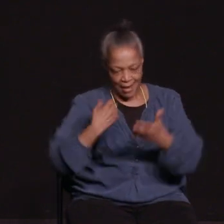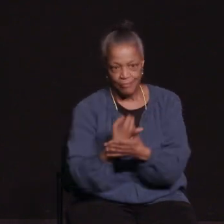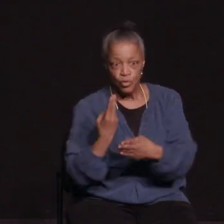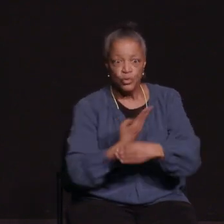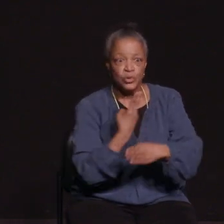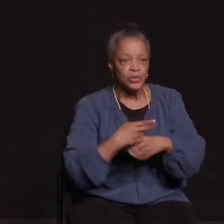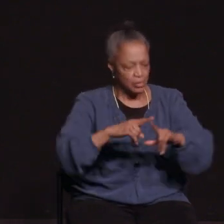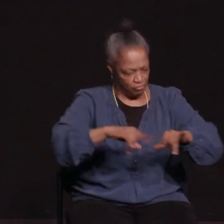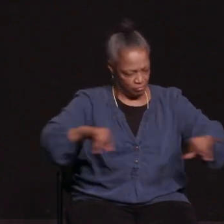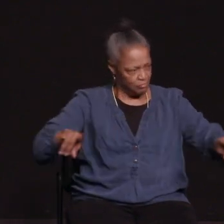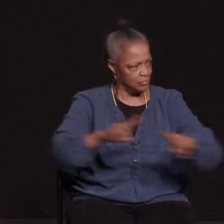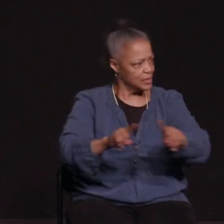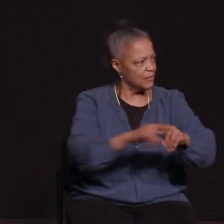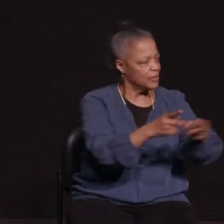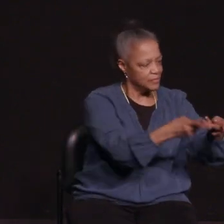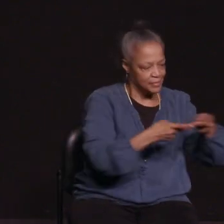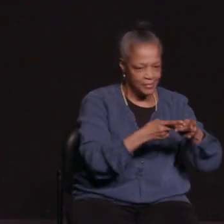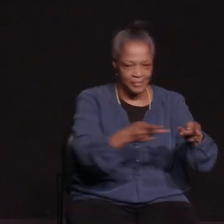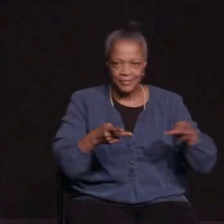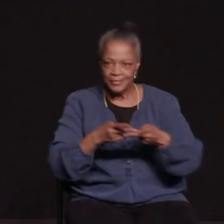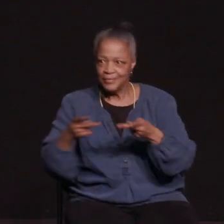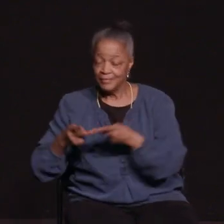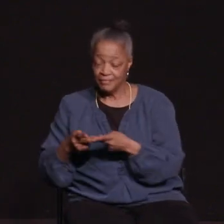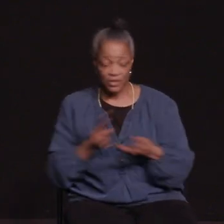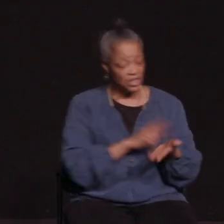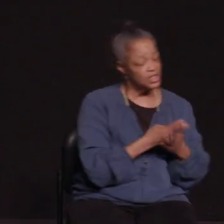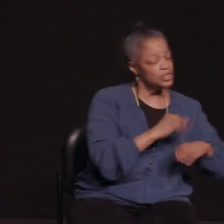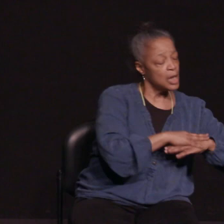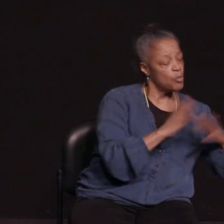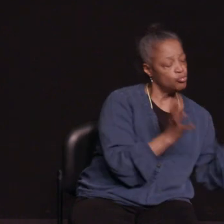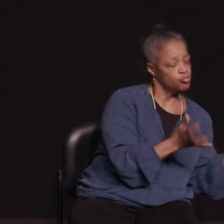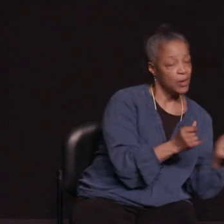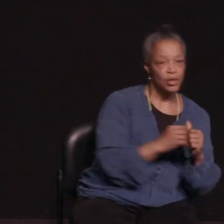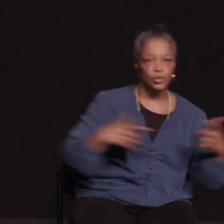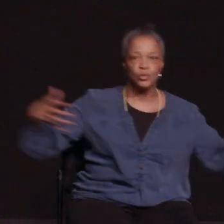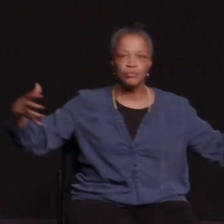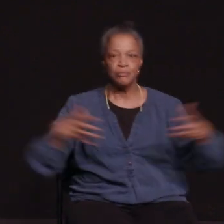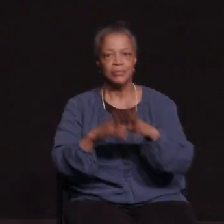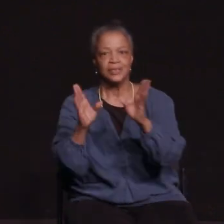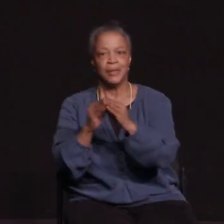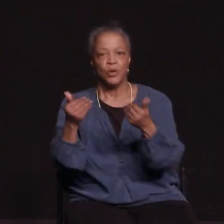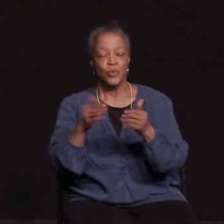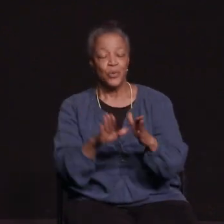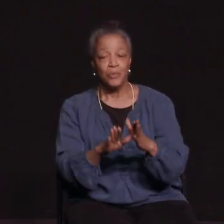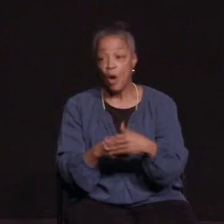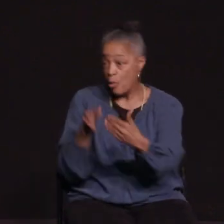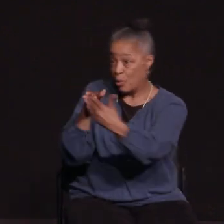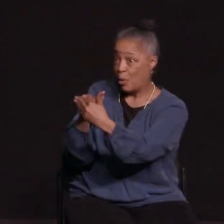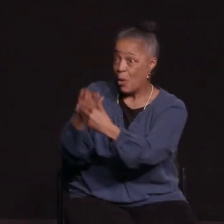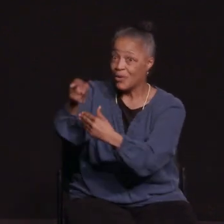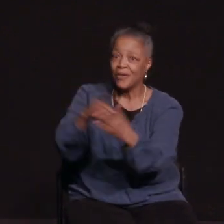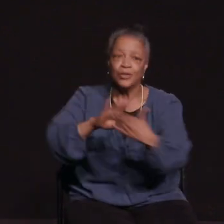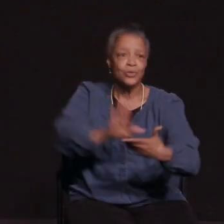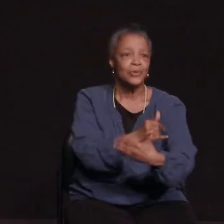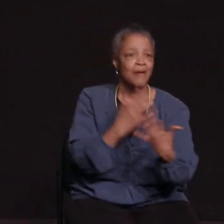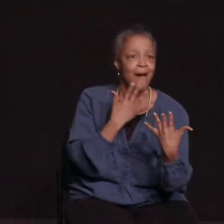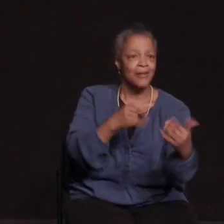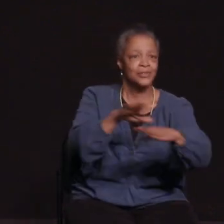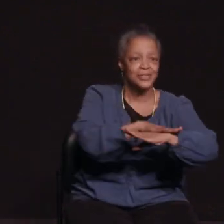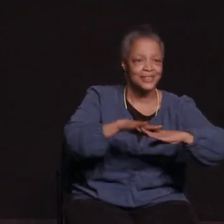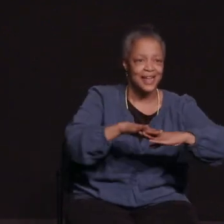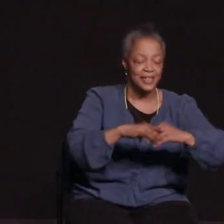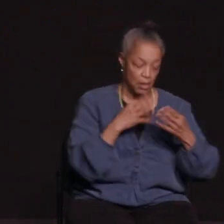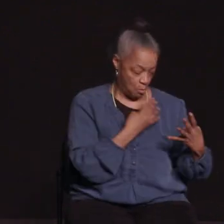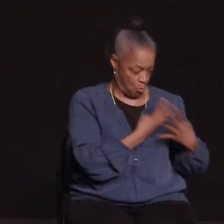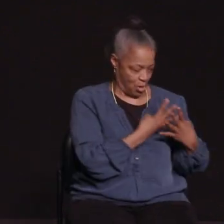in a range of locations, from the kitchen table to the seminar room, from the street corner to the concert stage, from the